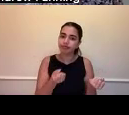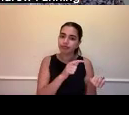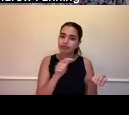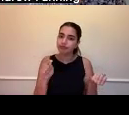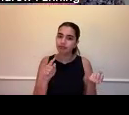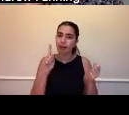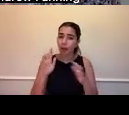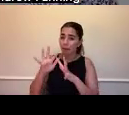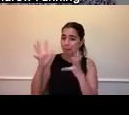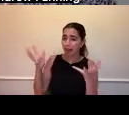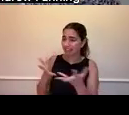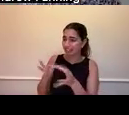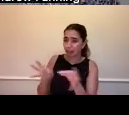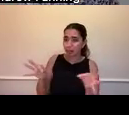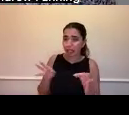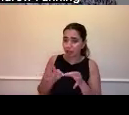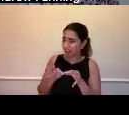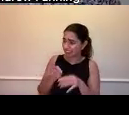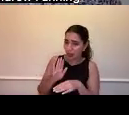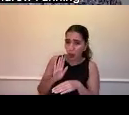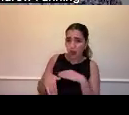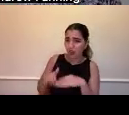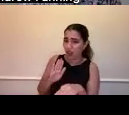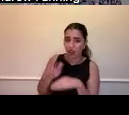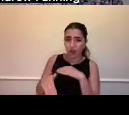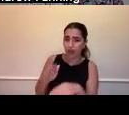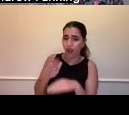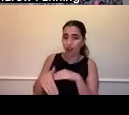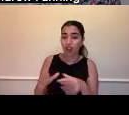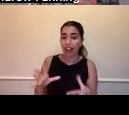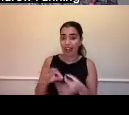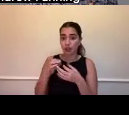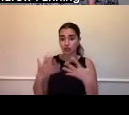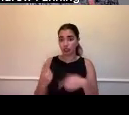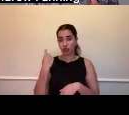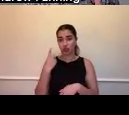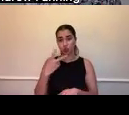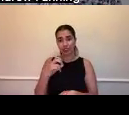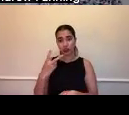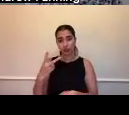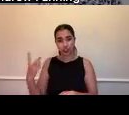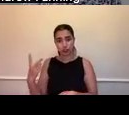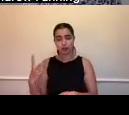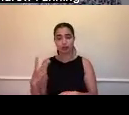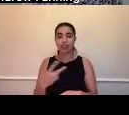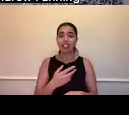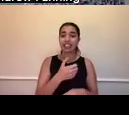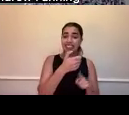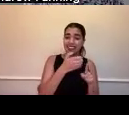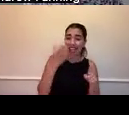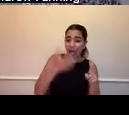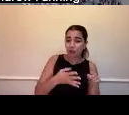planetary boundaries based on these results, which are from 2022. At least six of the nine planetary boundaries have